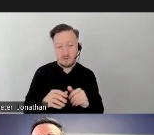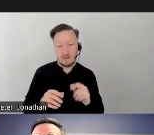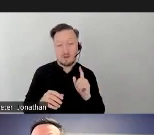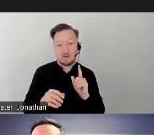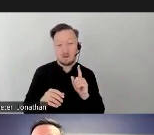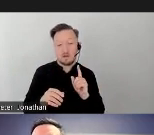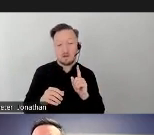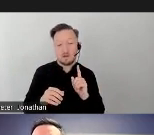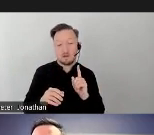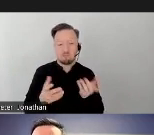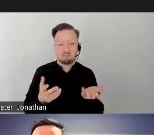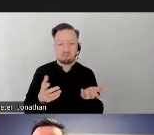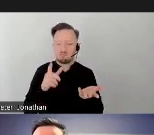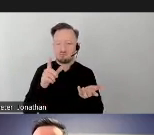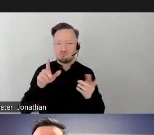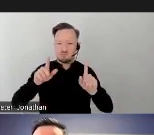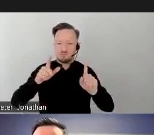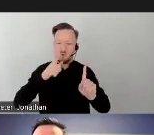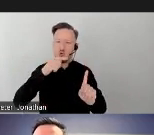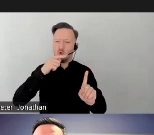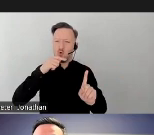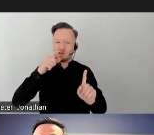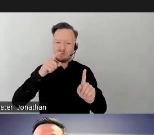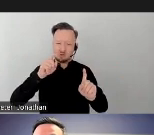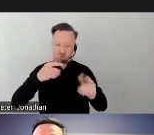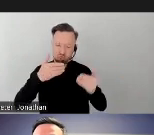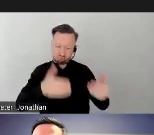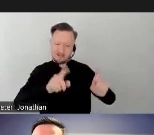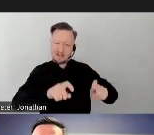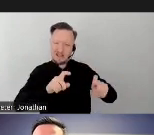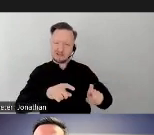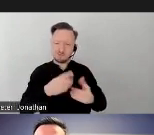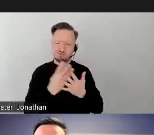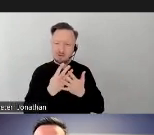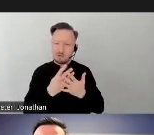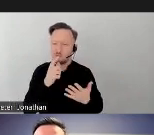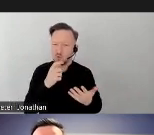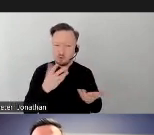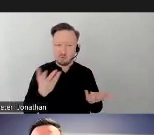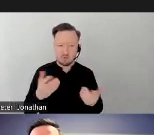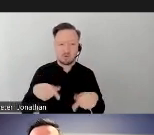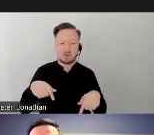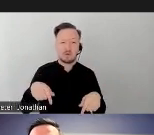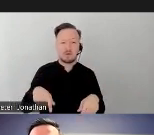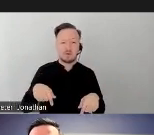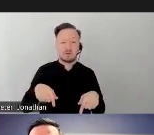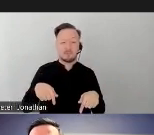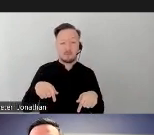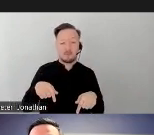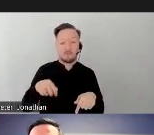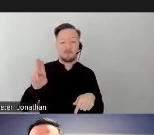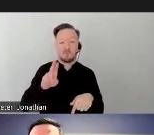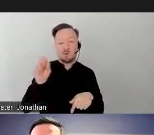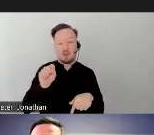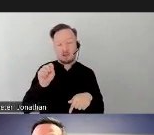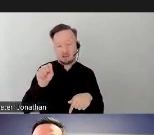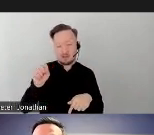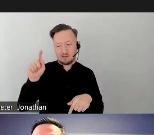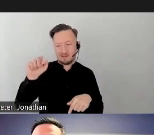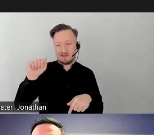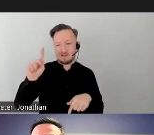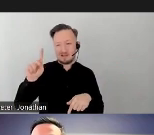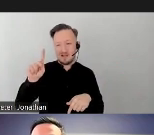So, who should get screened? So, United States Preventative Service Task Force recommends that